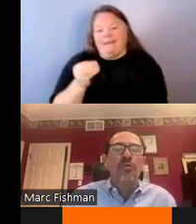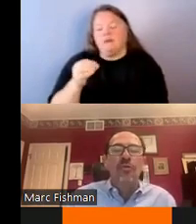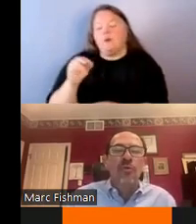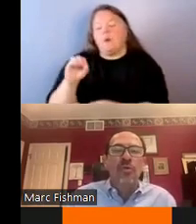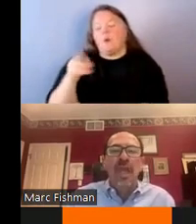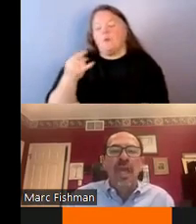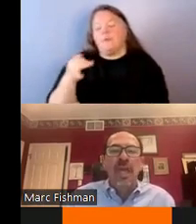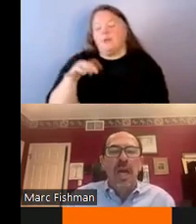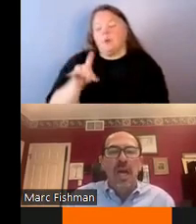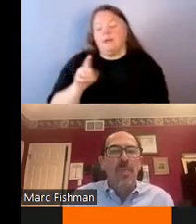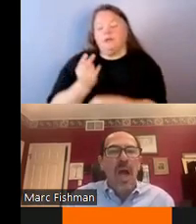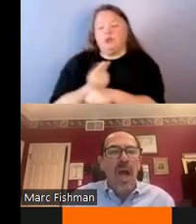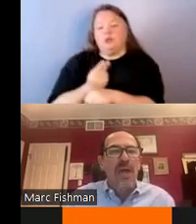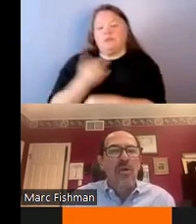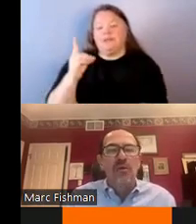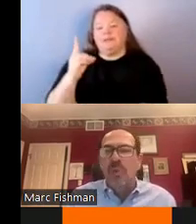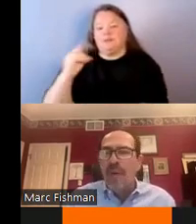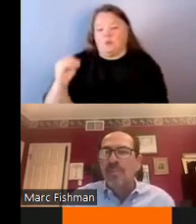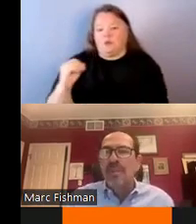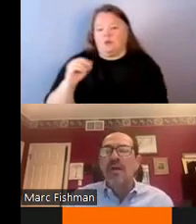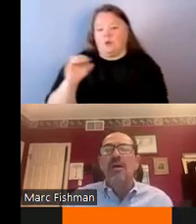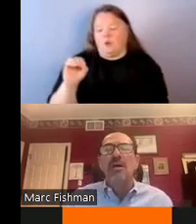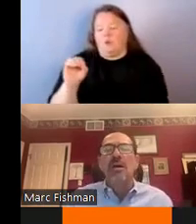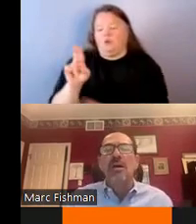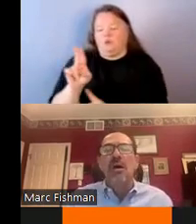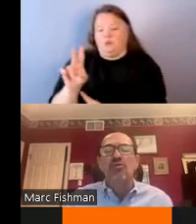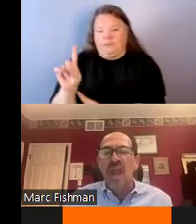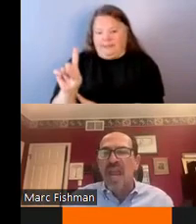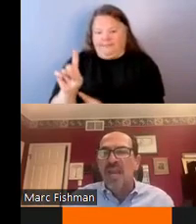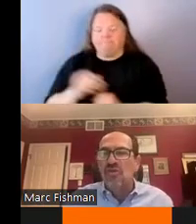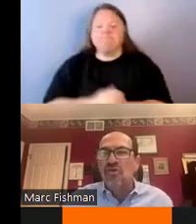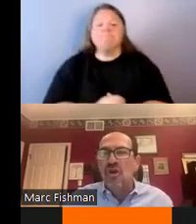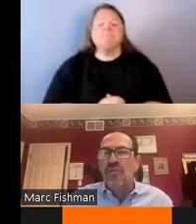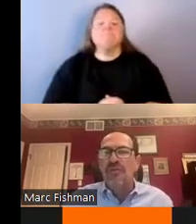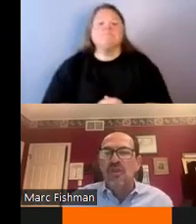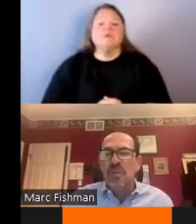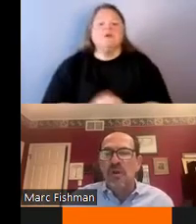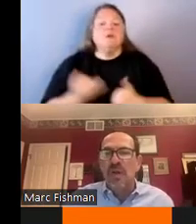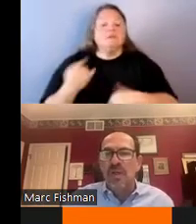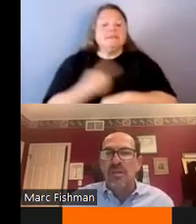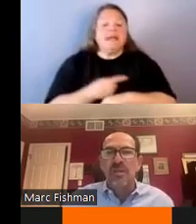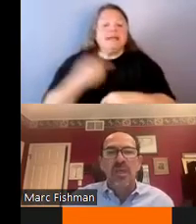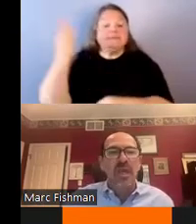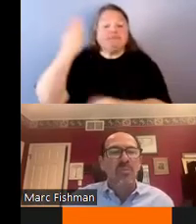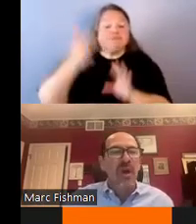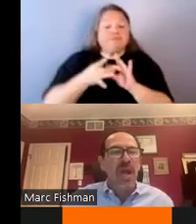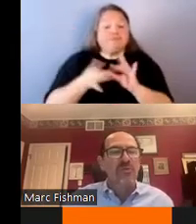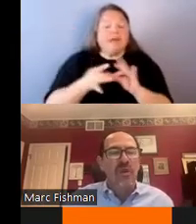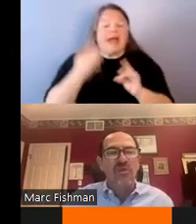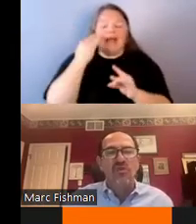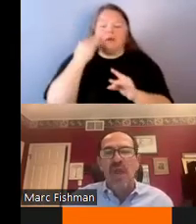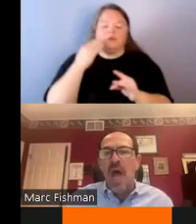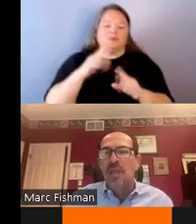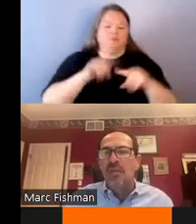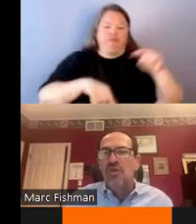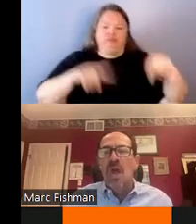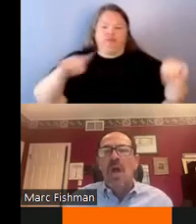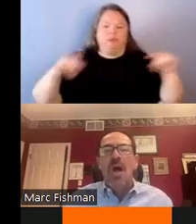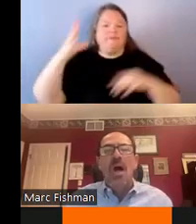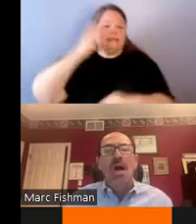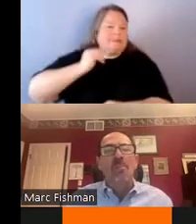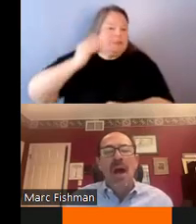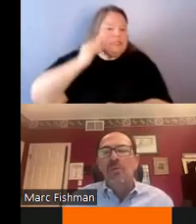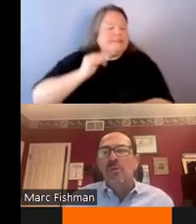we go through the day, I know there's probably a range of experience and perhaps a range of